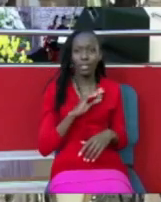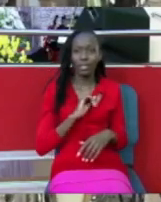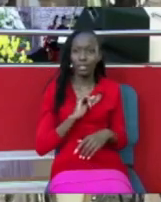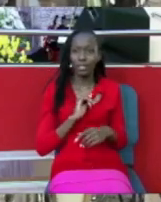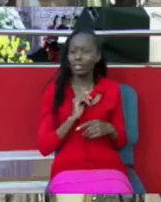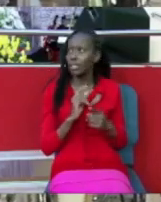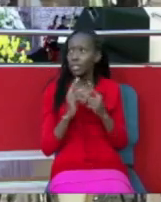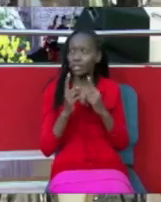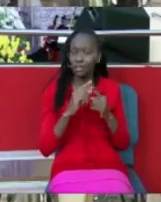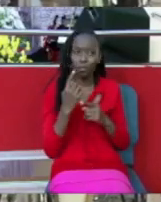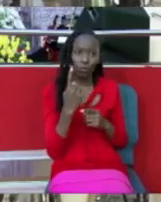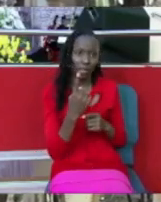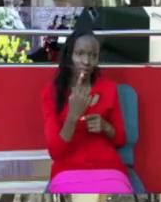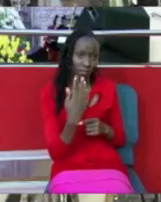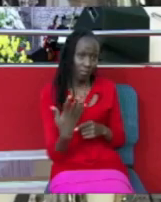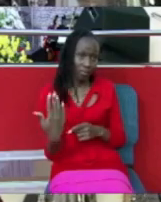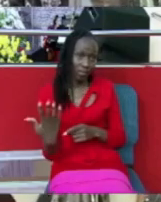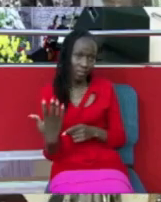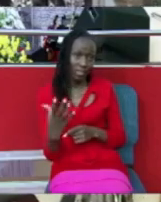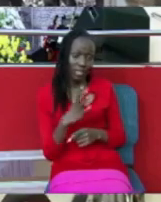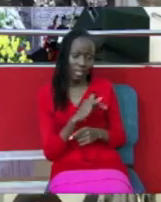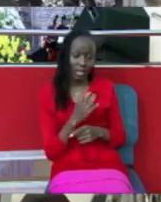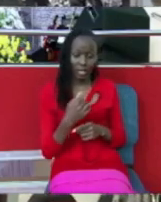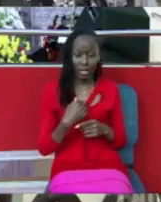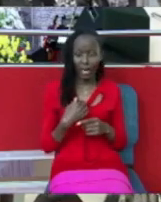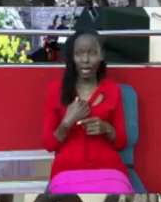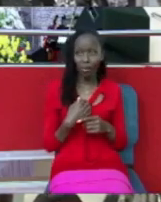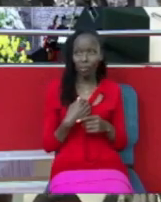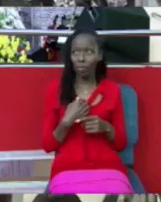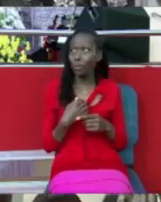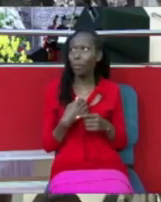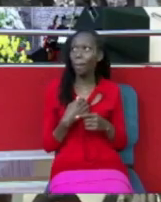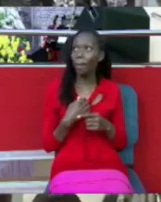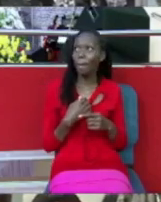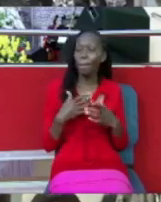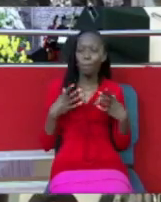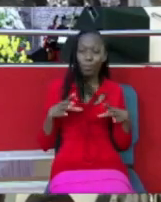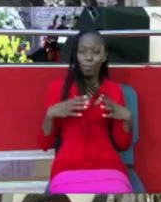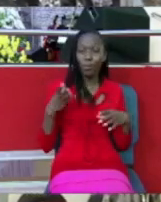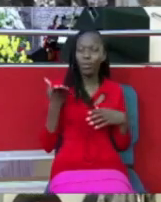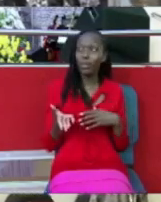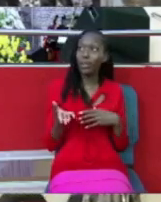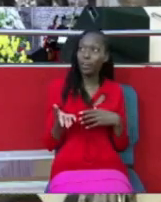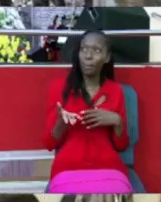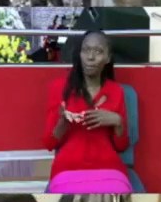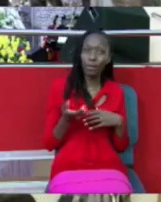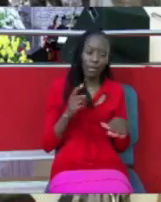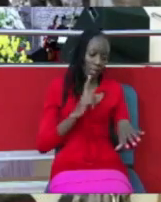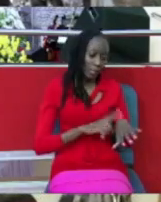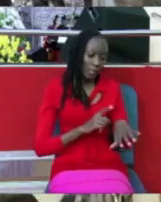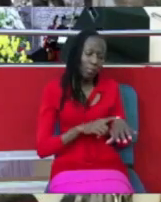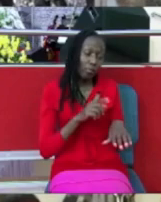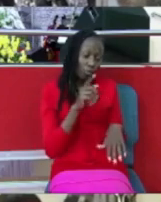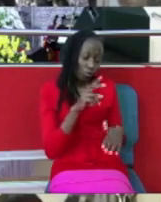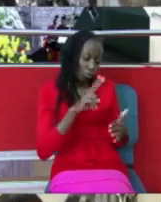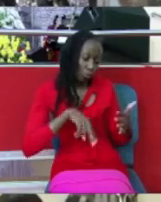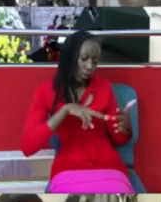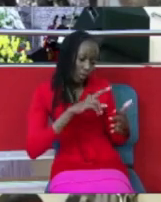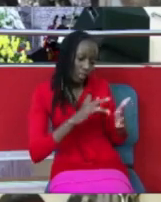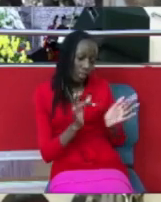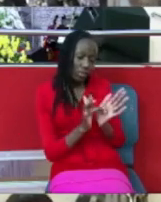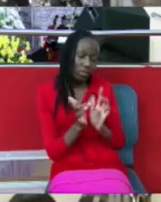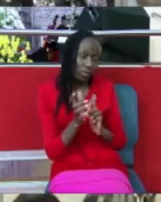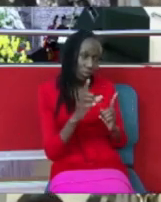Na nikwambie jambo. And I know I've got witnesses in the house. Na najua kwamba ninao mashahidi. When you read the word of God, unapolisoma neno la Mungu, and